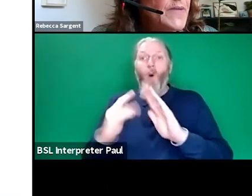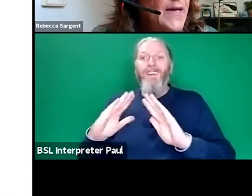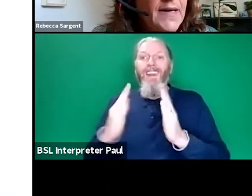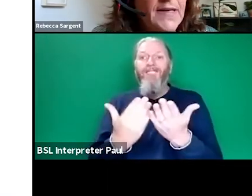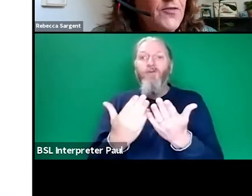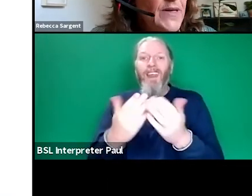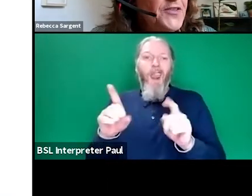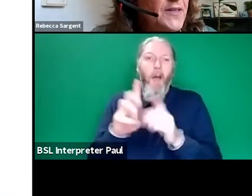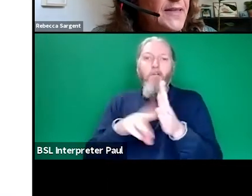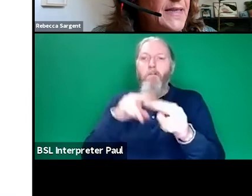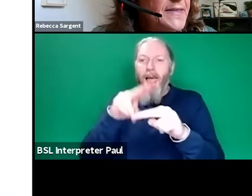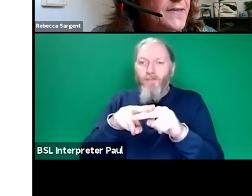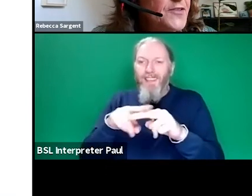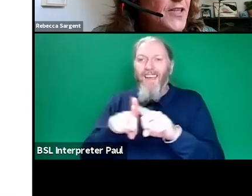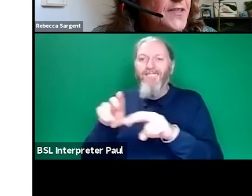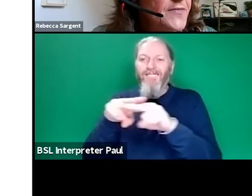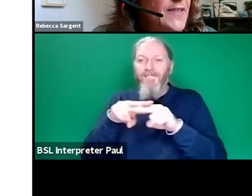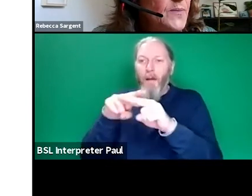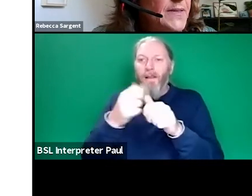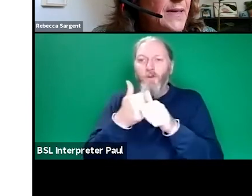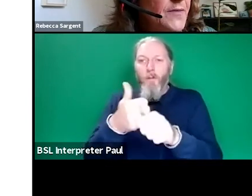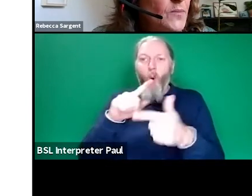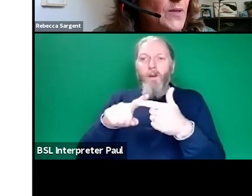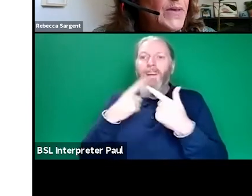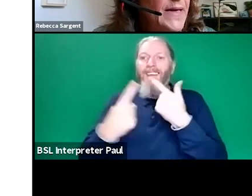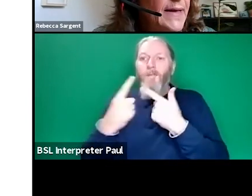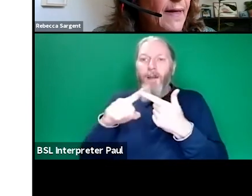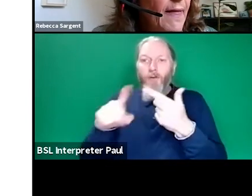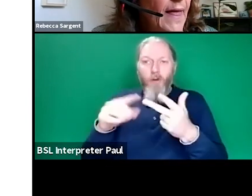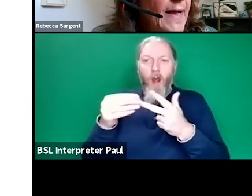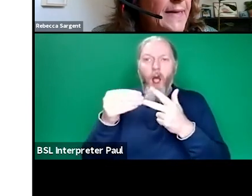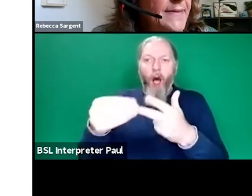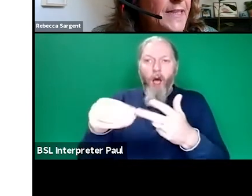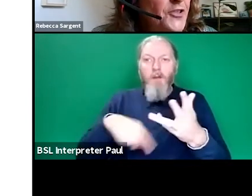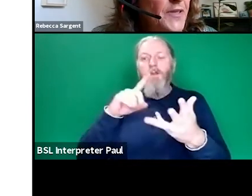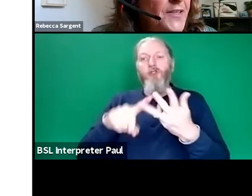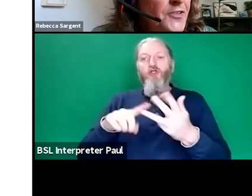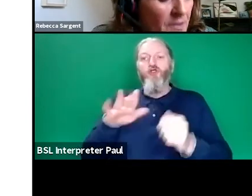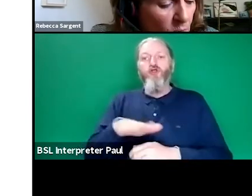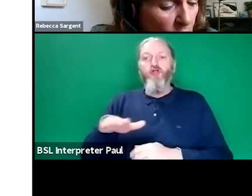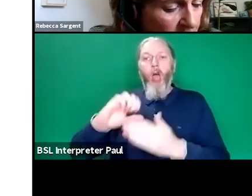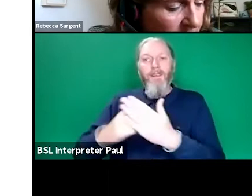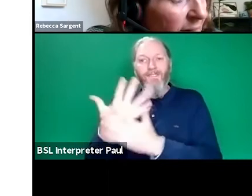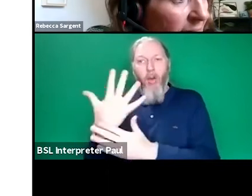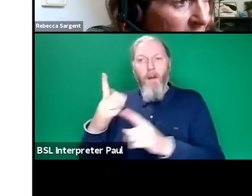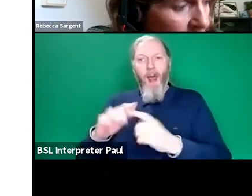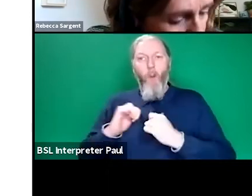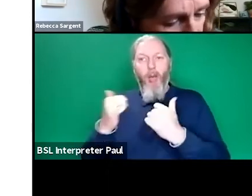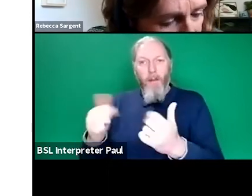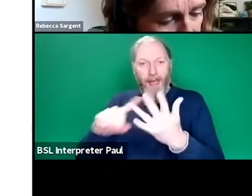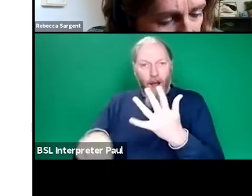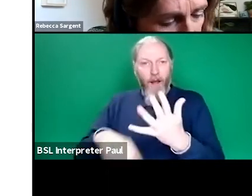support, some information and guidance, child development, health and wellbeing, and education, employment